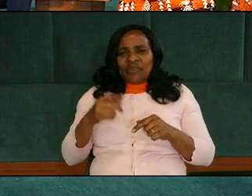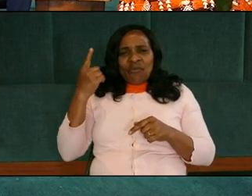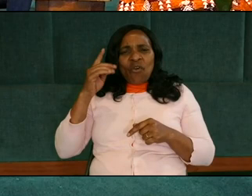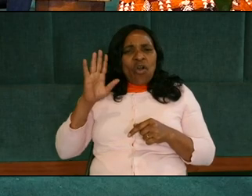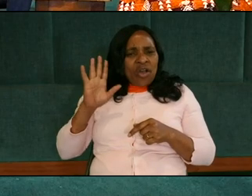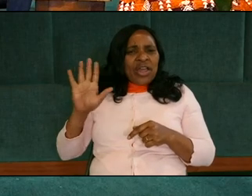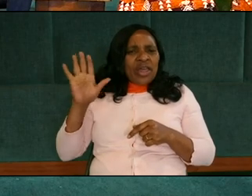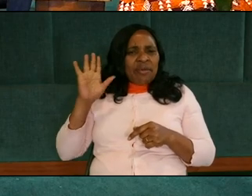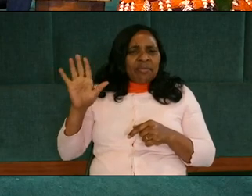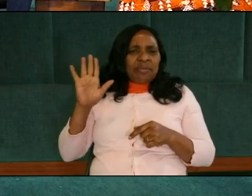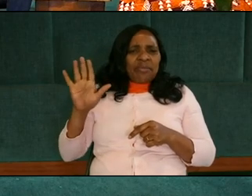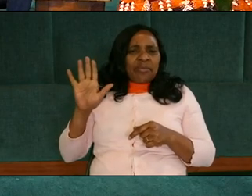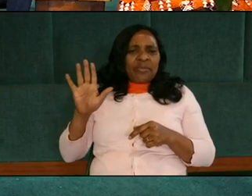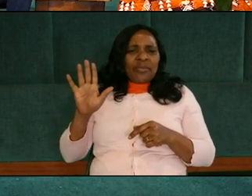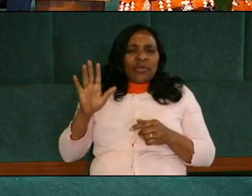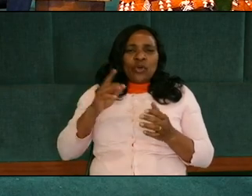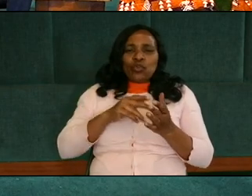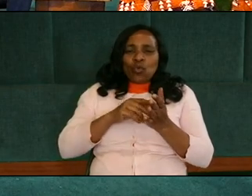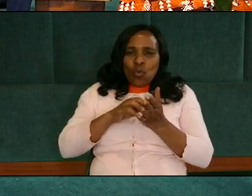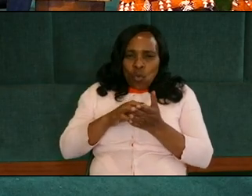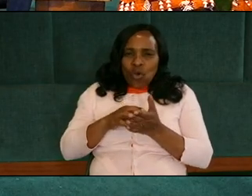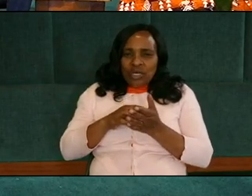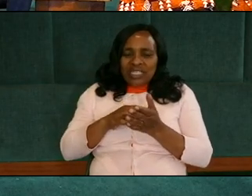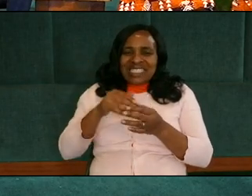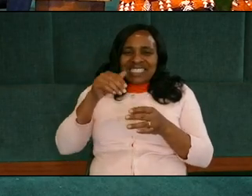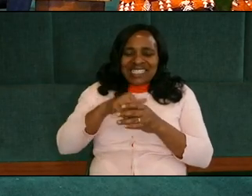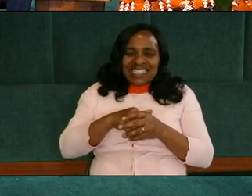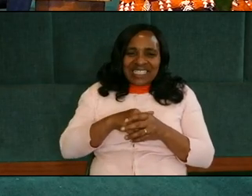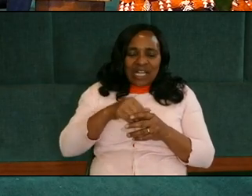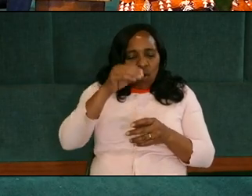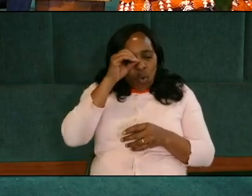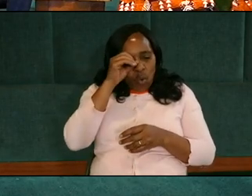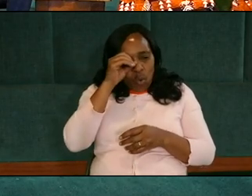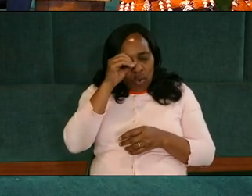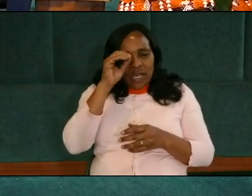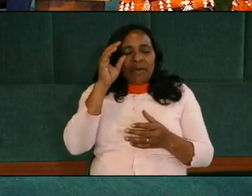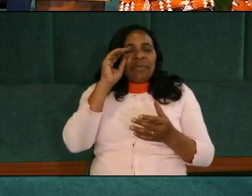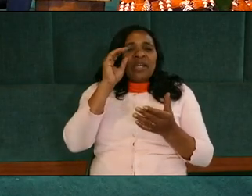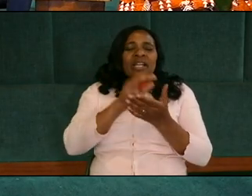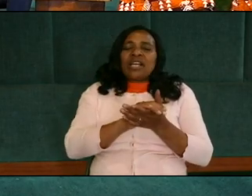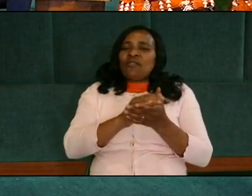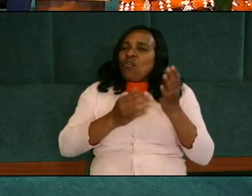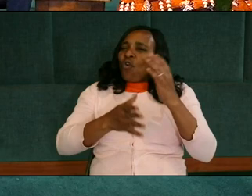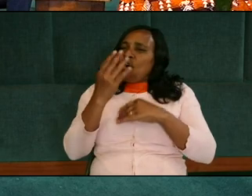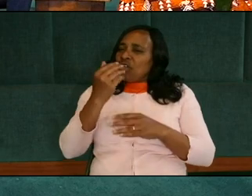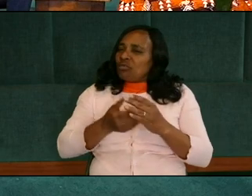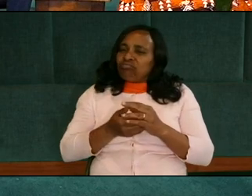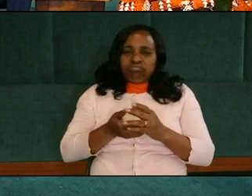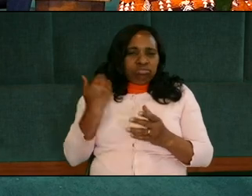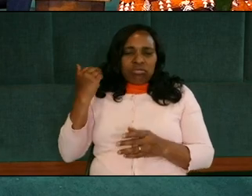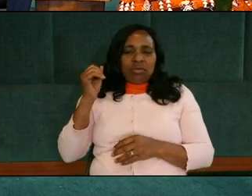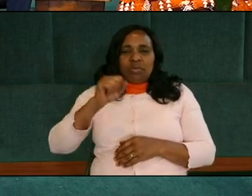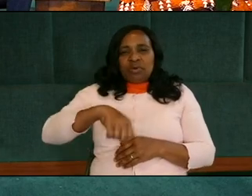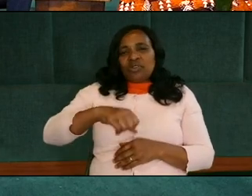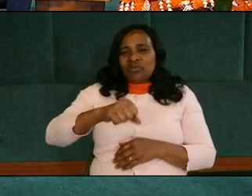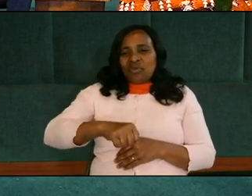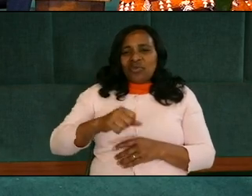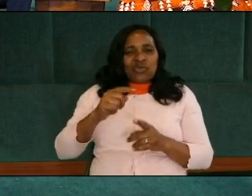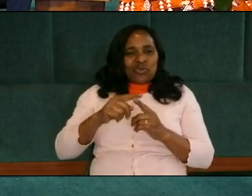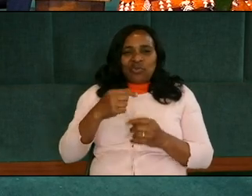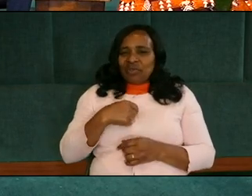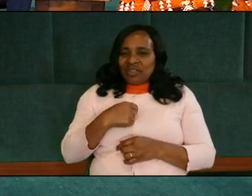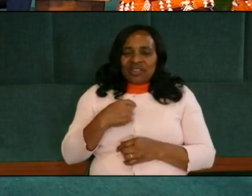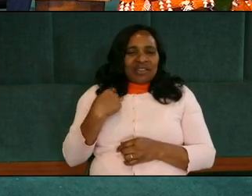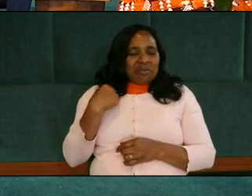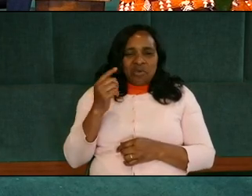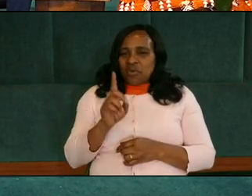to walk into that den believing God will, you know, get him out of it. To me, that's number